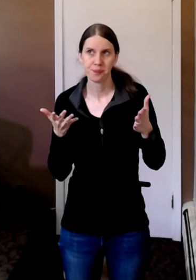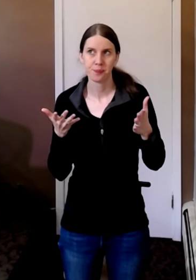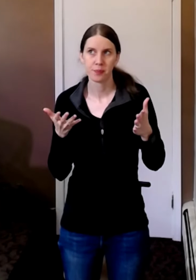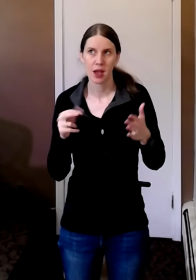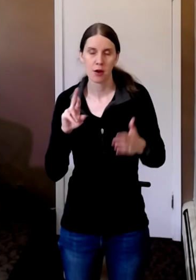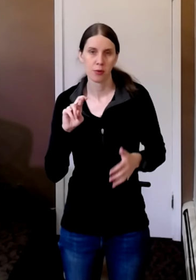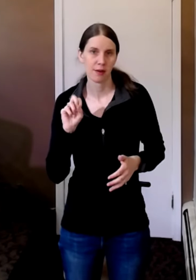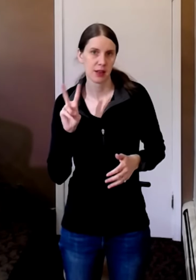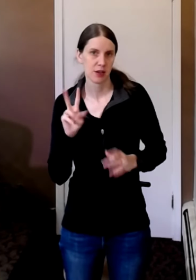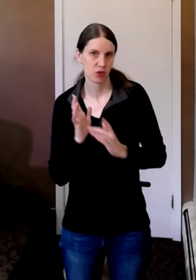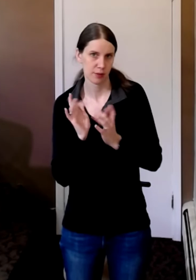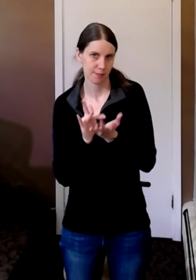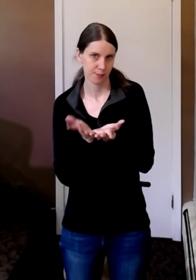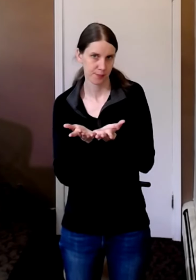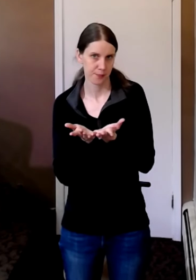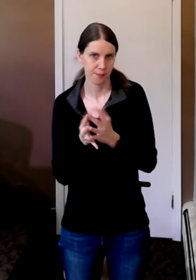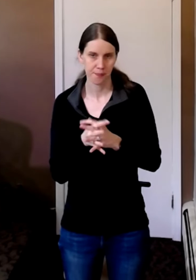a lot of Revelation